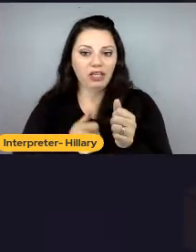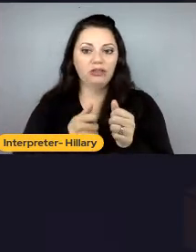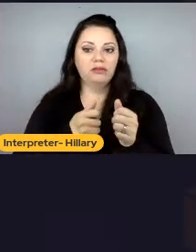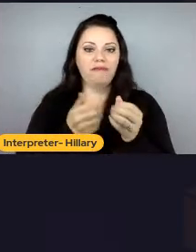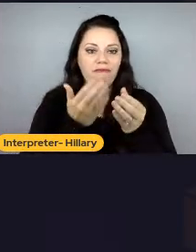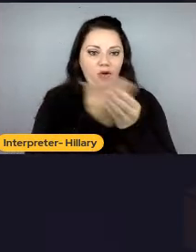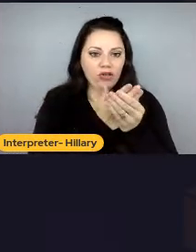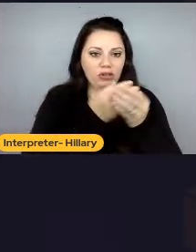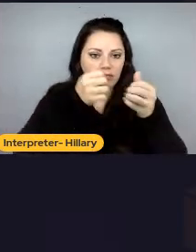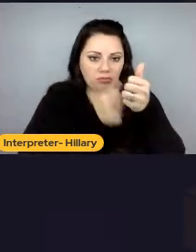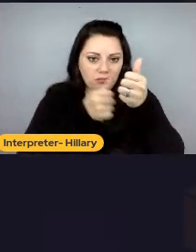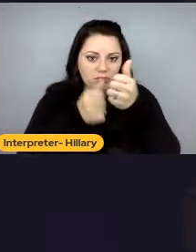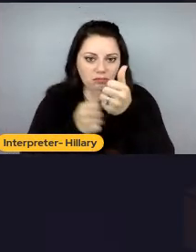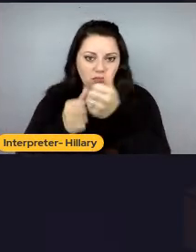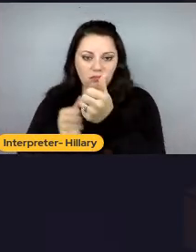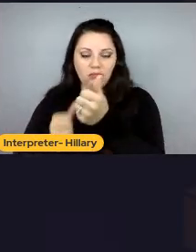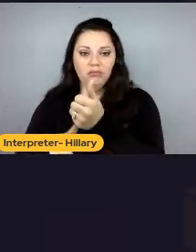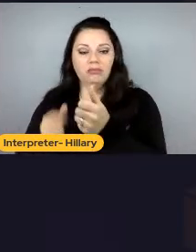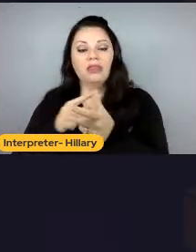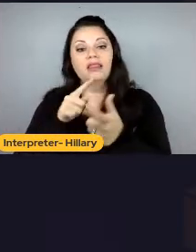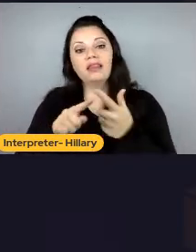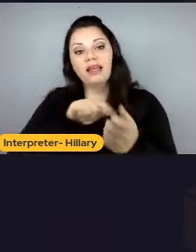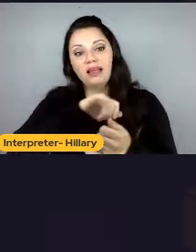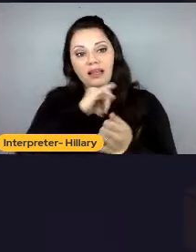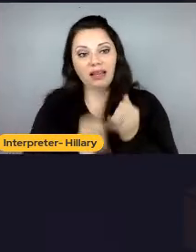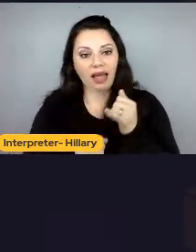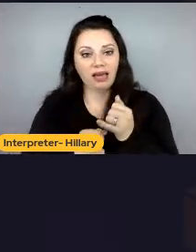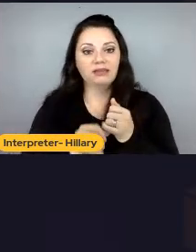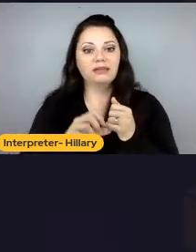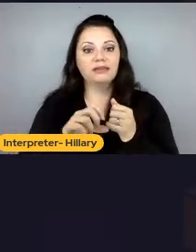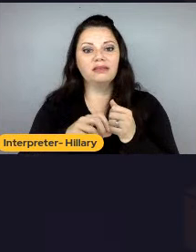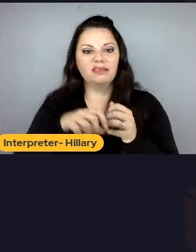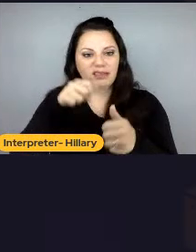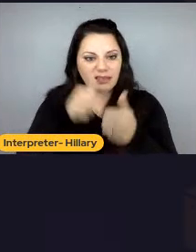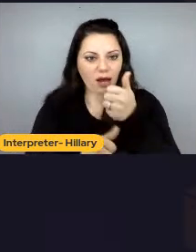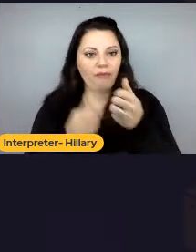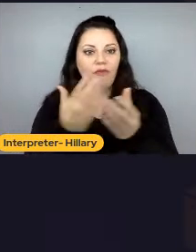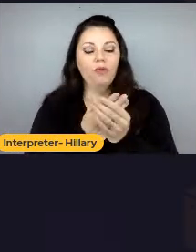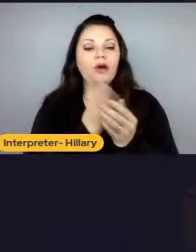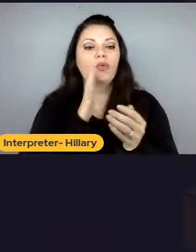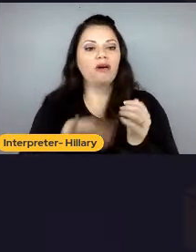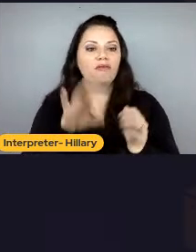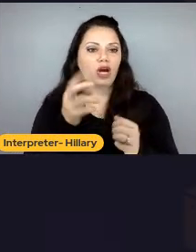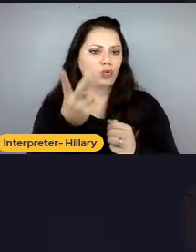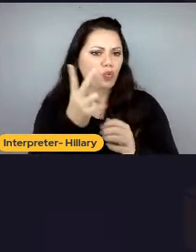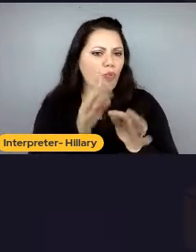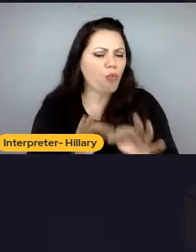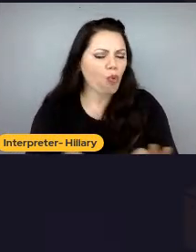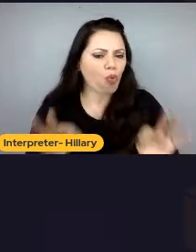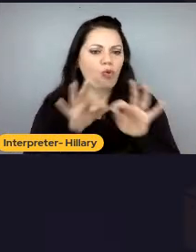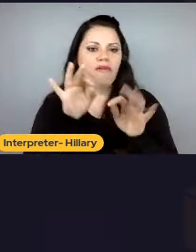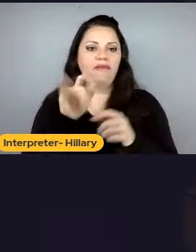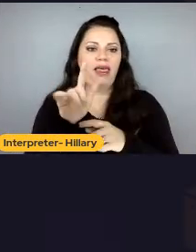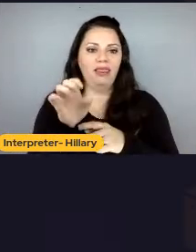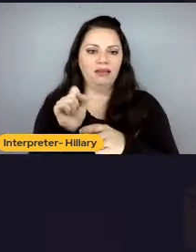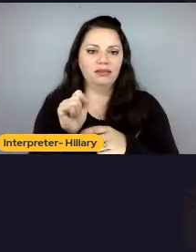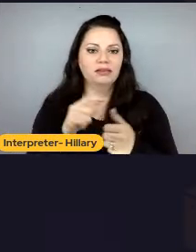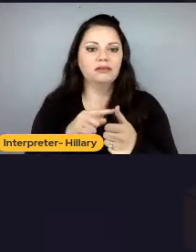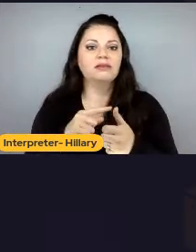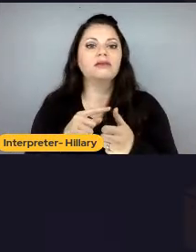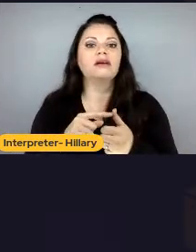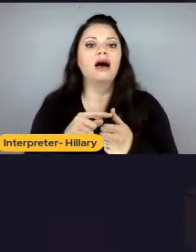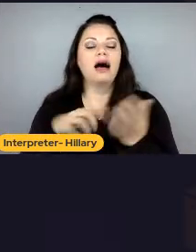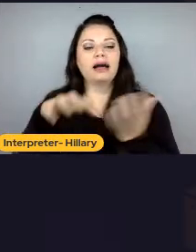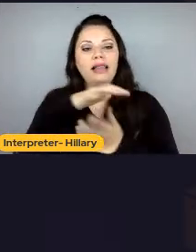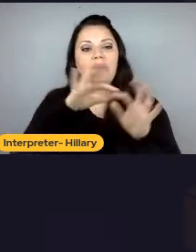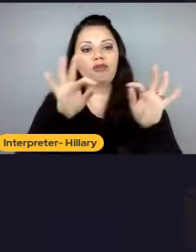it. And last but not least, in this subfolder, you will find two really important files: the CloudFormation template